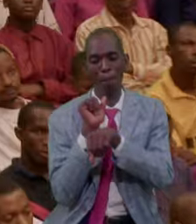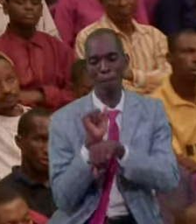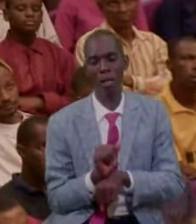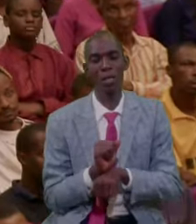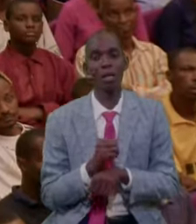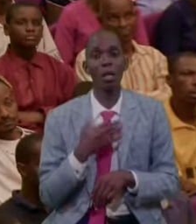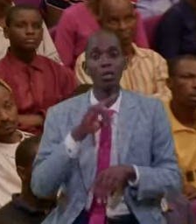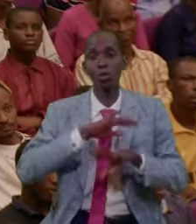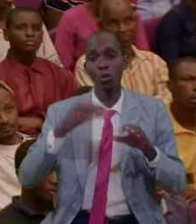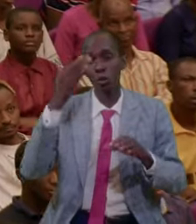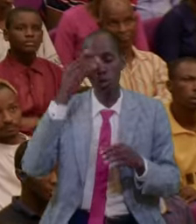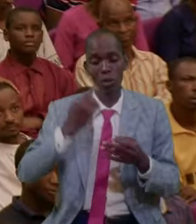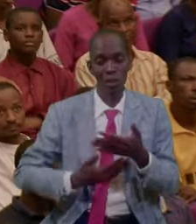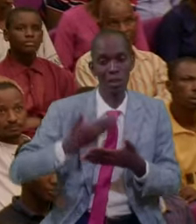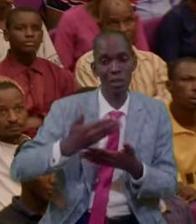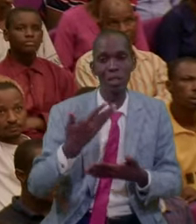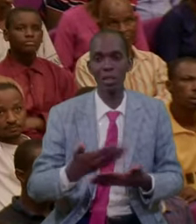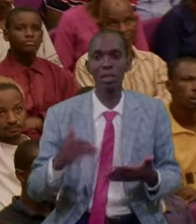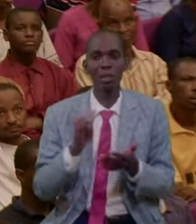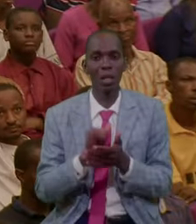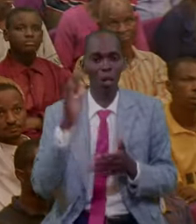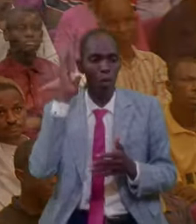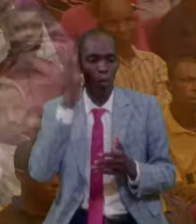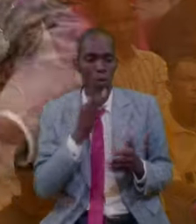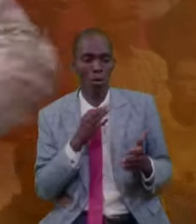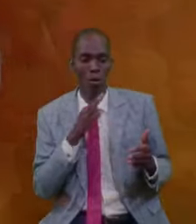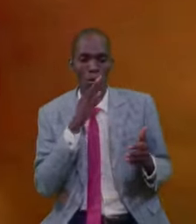next thing you will say that will contradict what you said